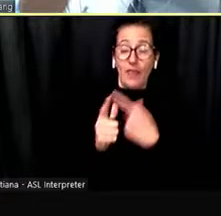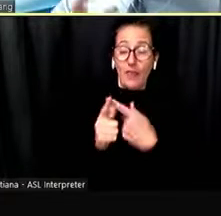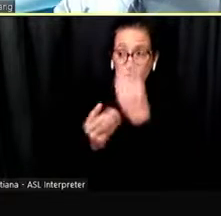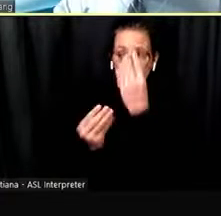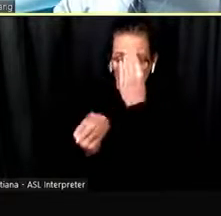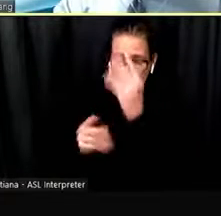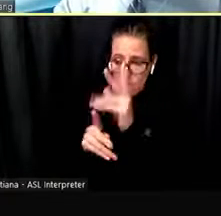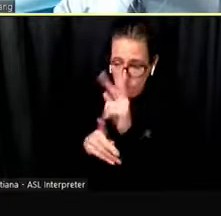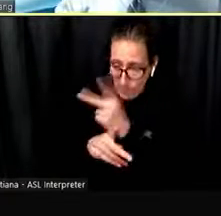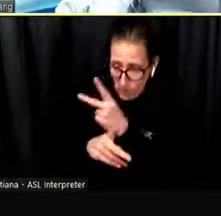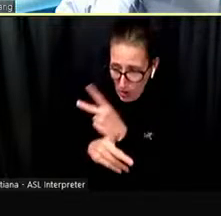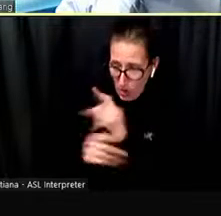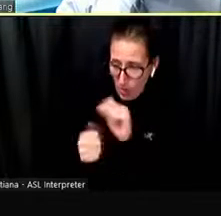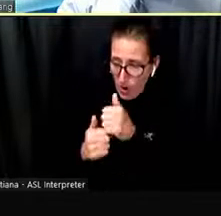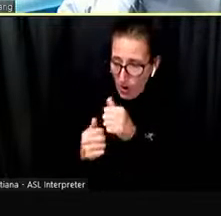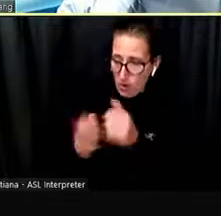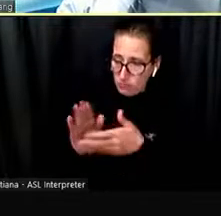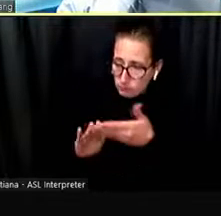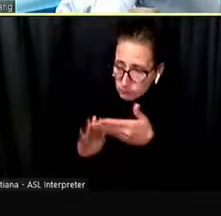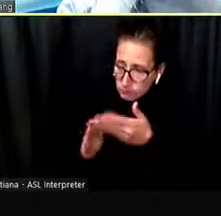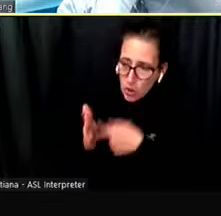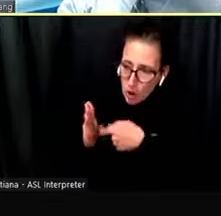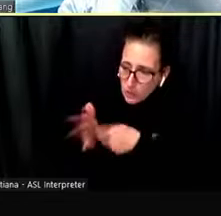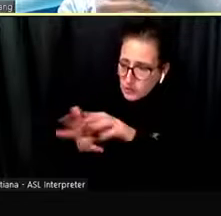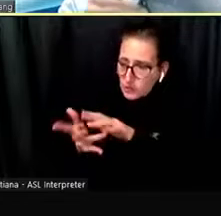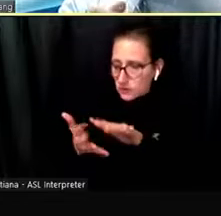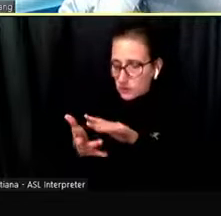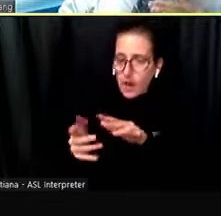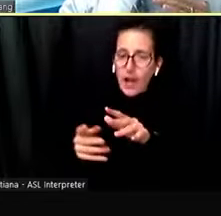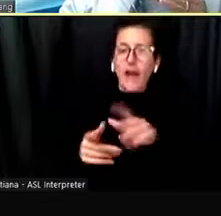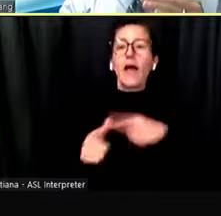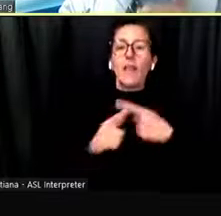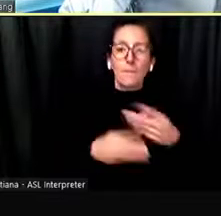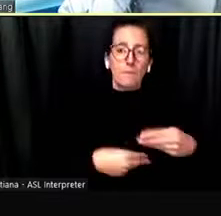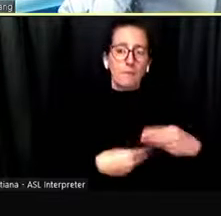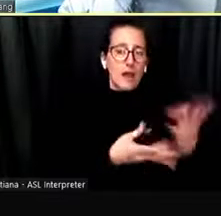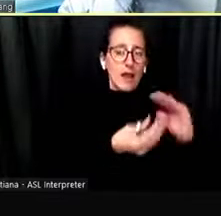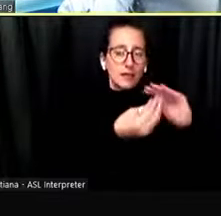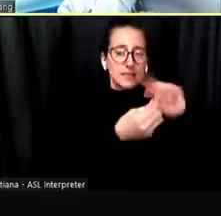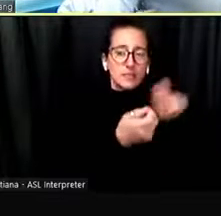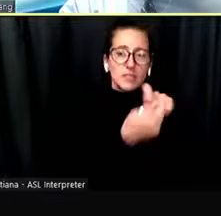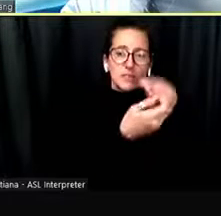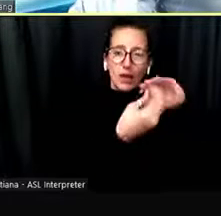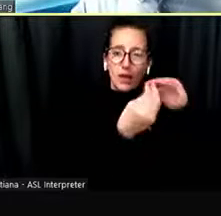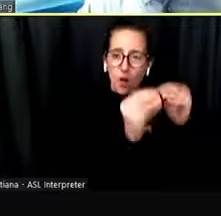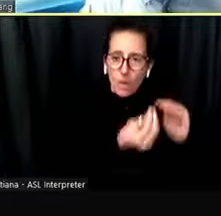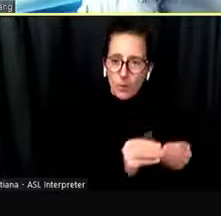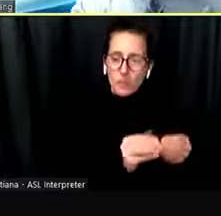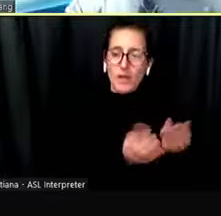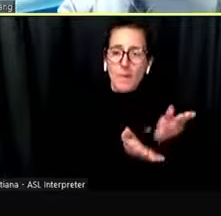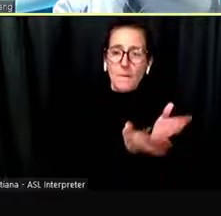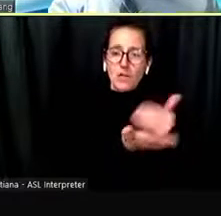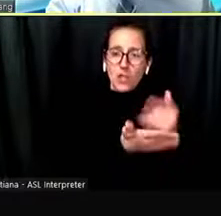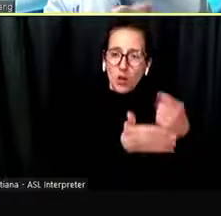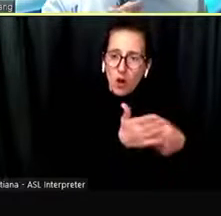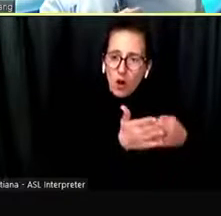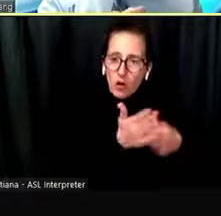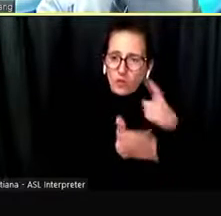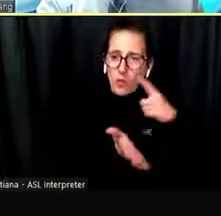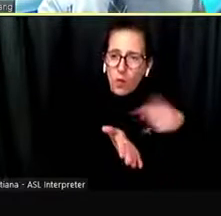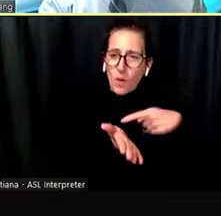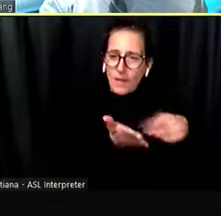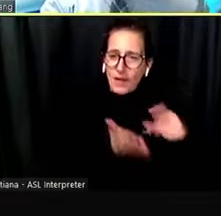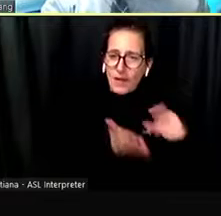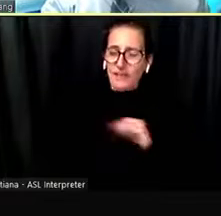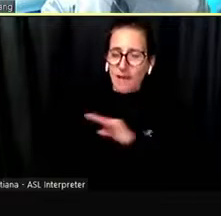operation into a set of budget numbers, dollars, into each account, whether if it's personnel costs, material and services, contracts,